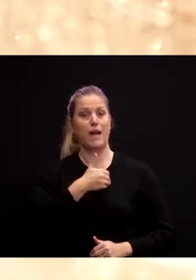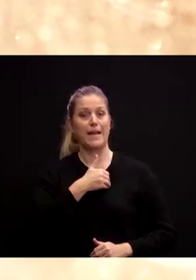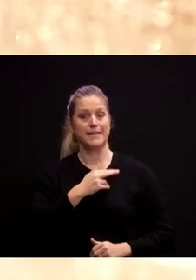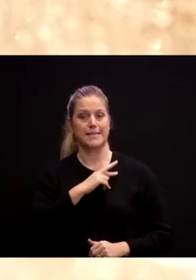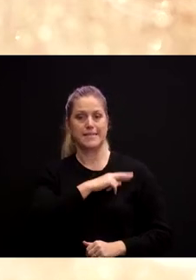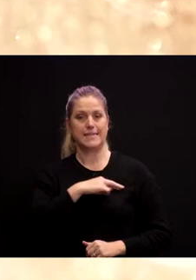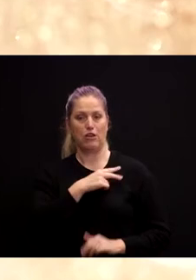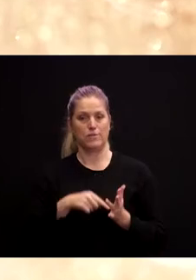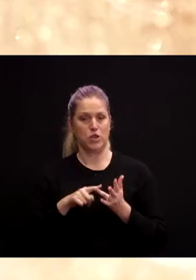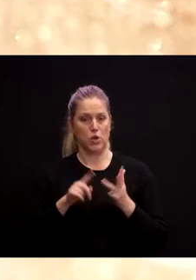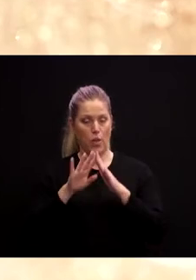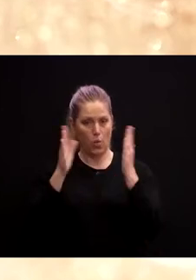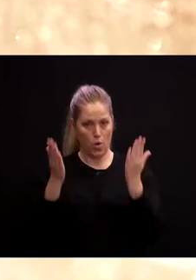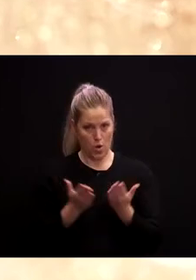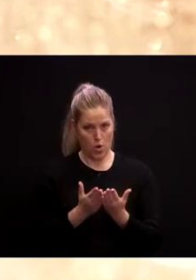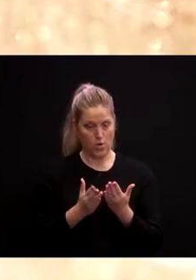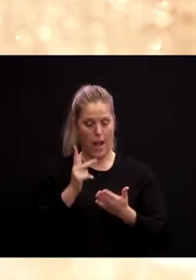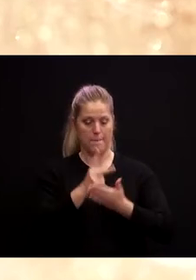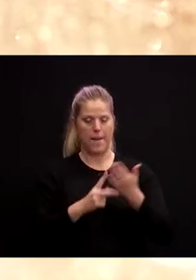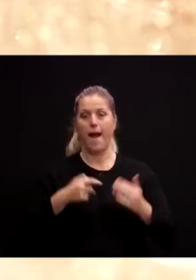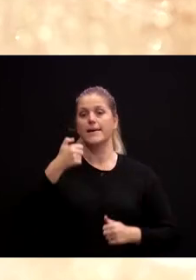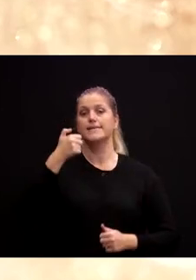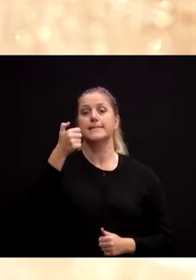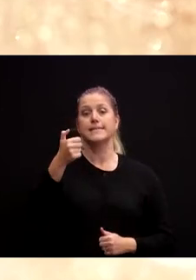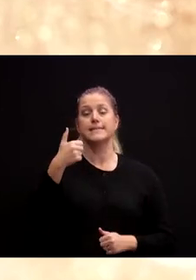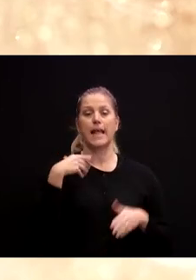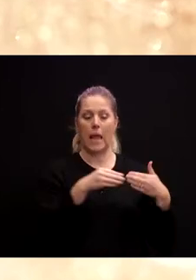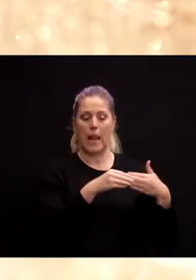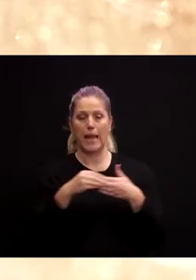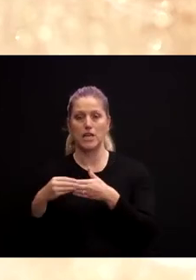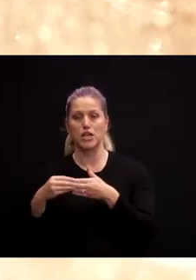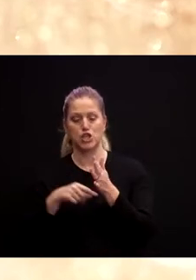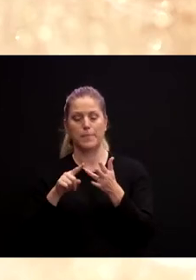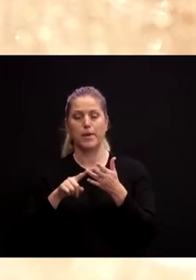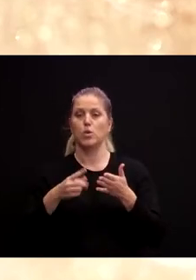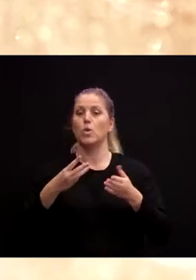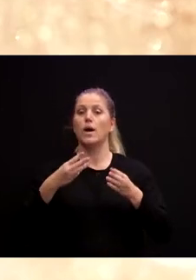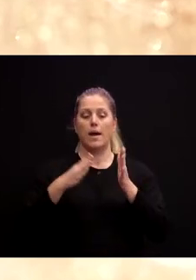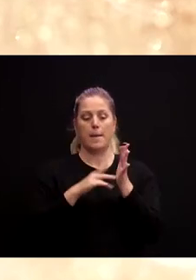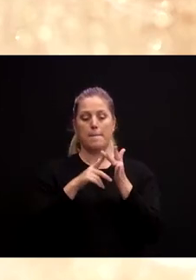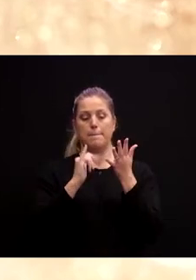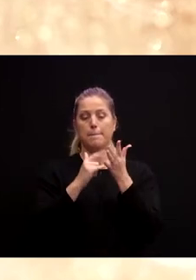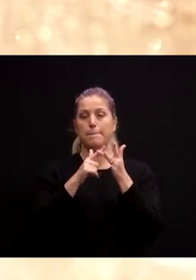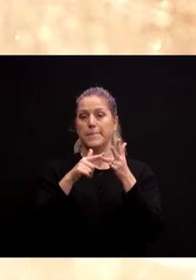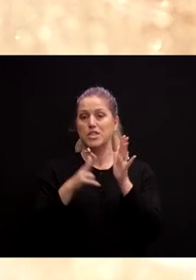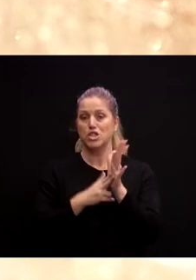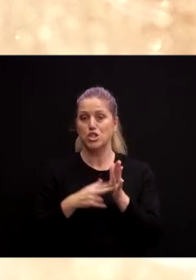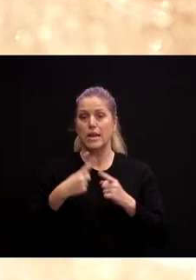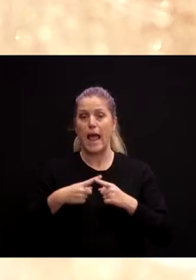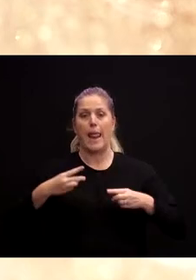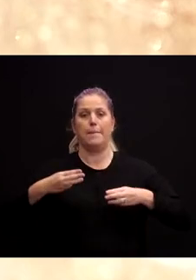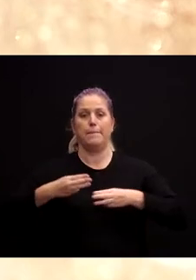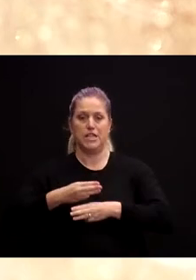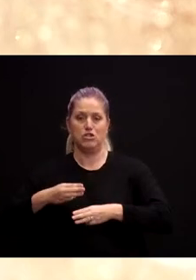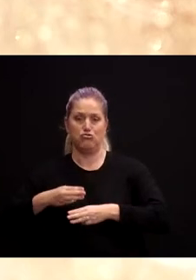6, Formation and Leadership for Mission and Ministry. The motions which are recorded on pages